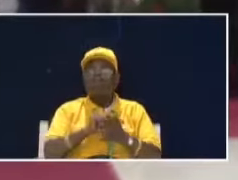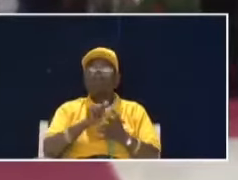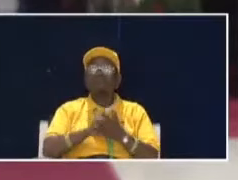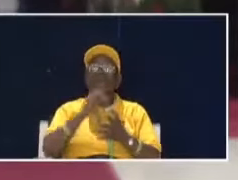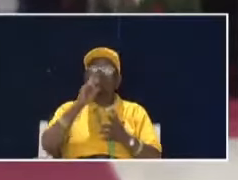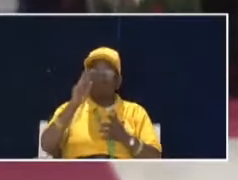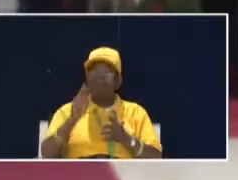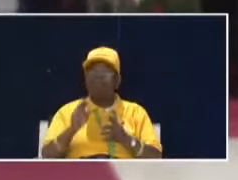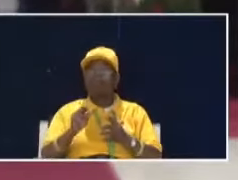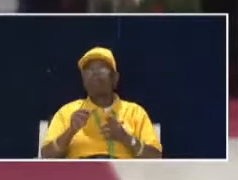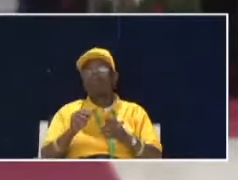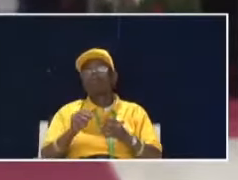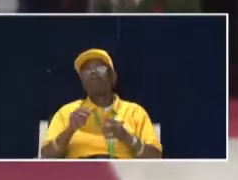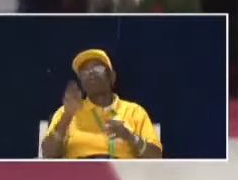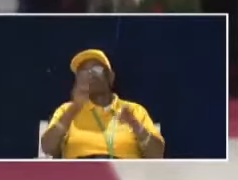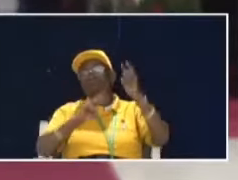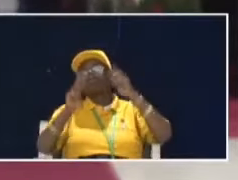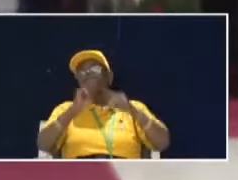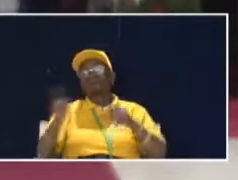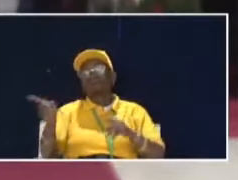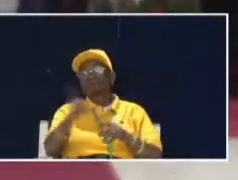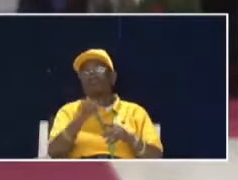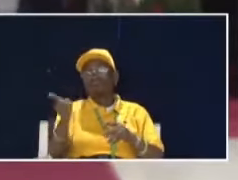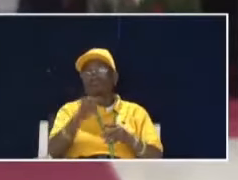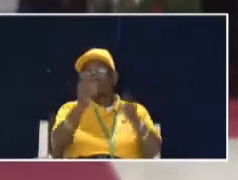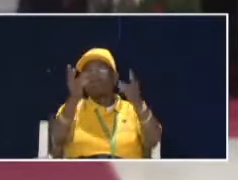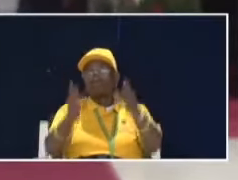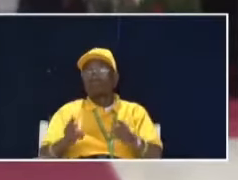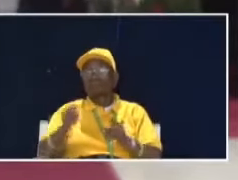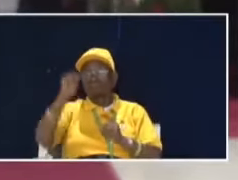you? You must be holy.